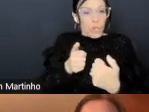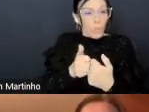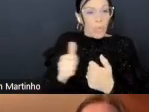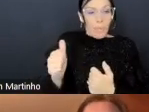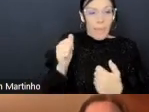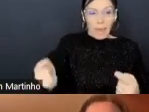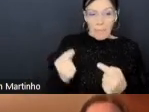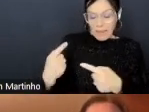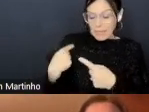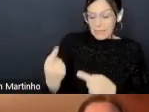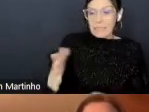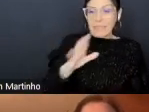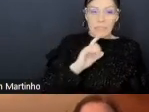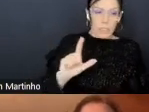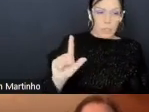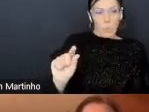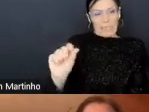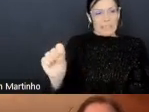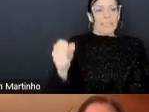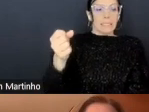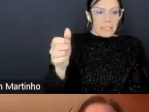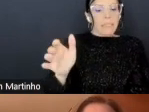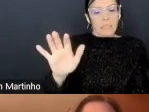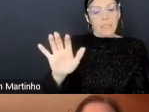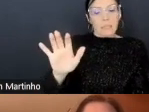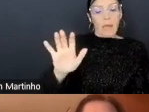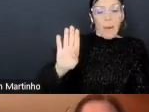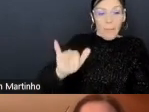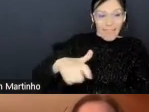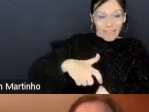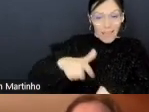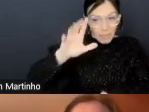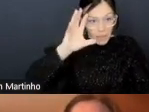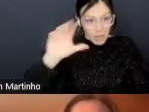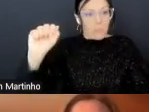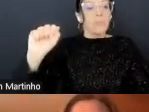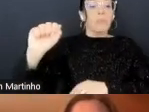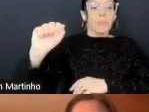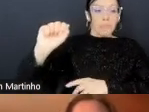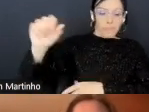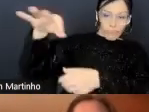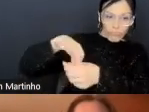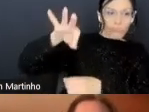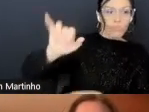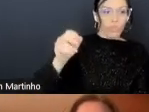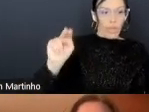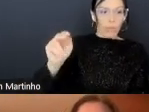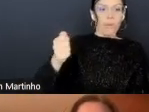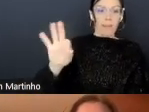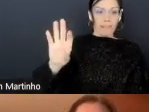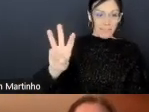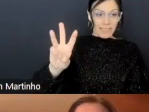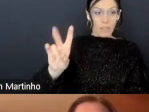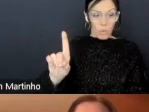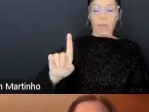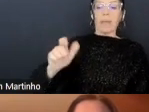his 20s since he was 20s by the time of his presidential inauguration in january of 1961 he